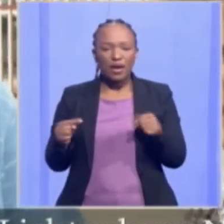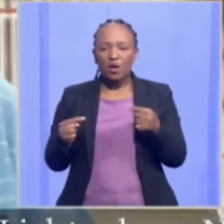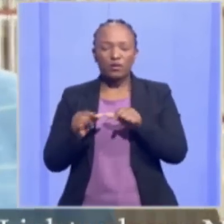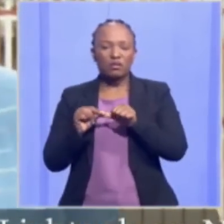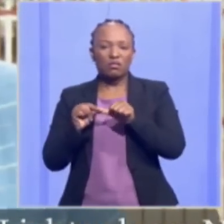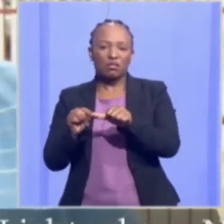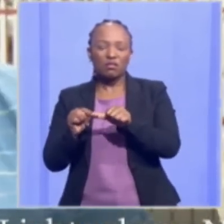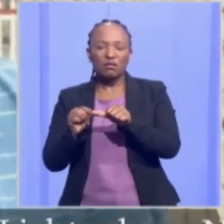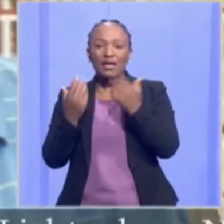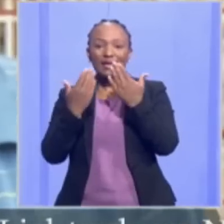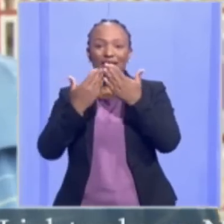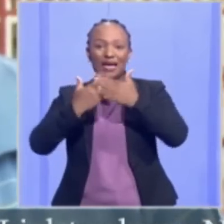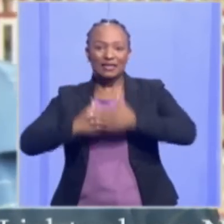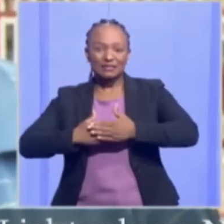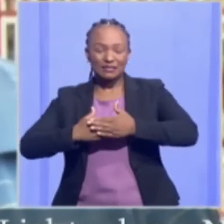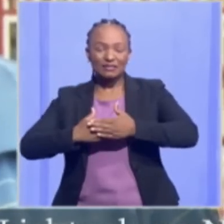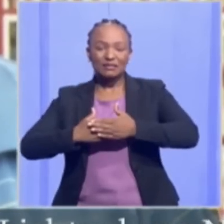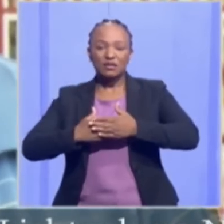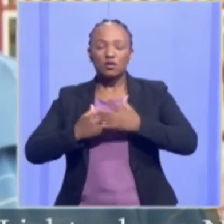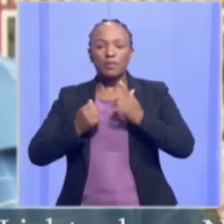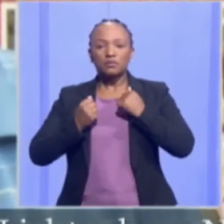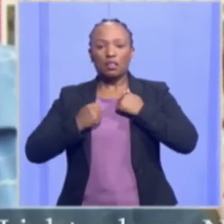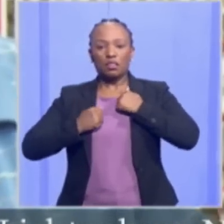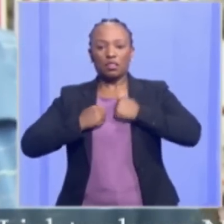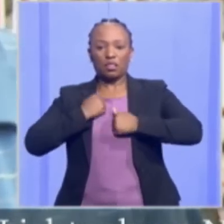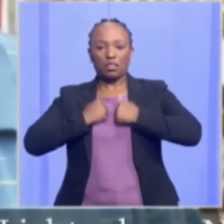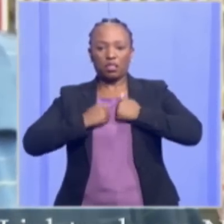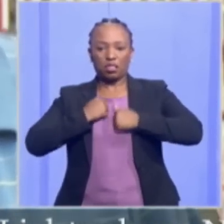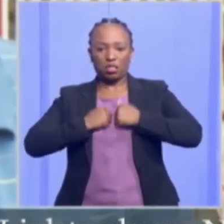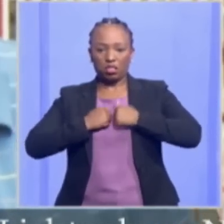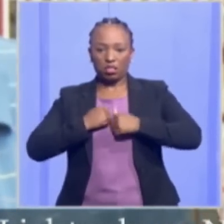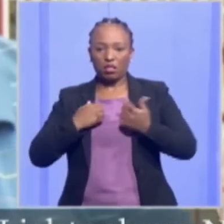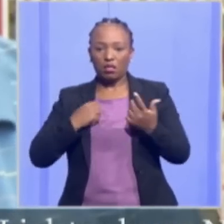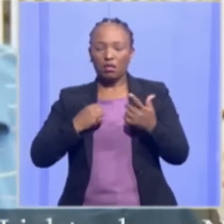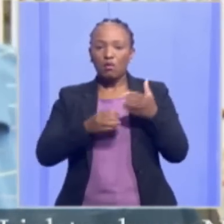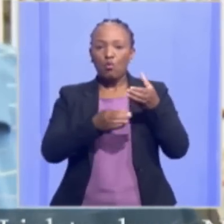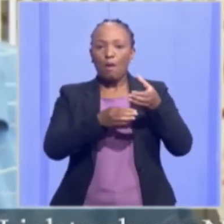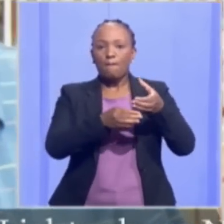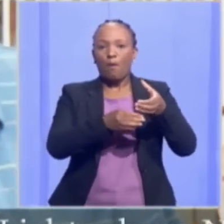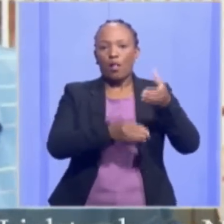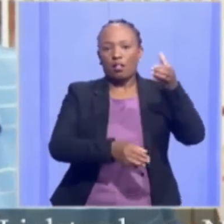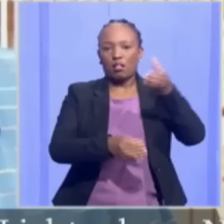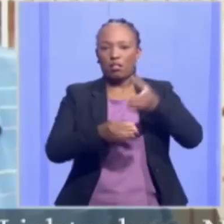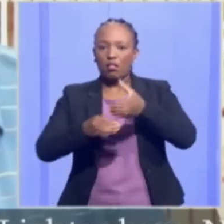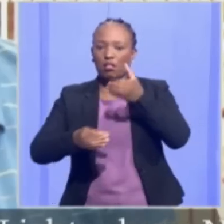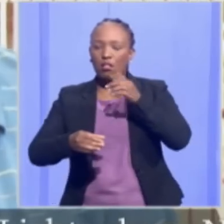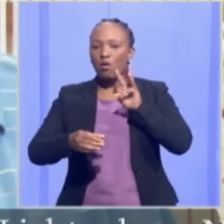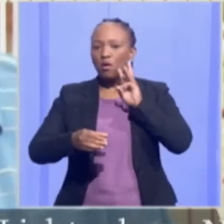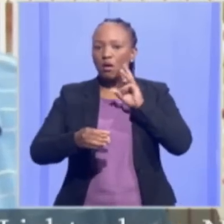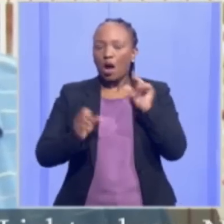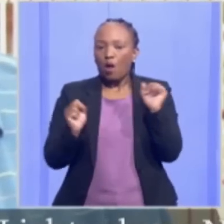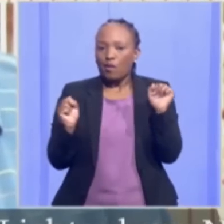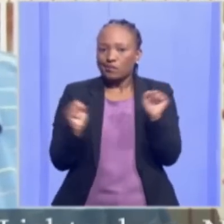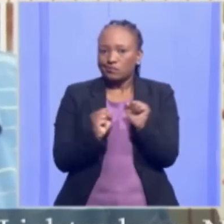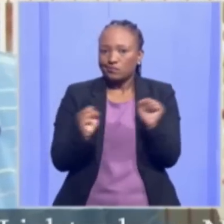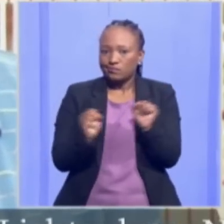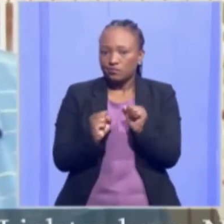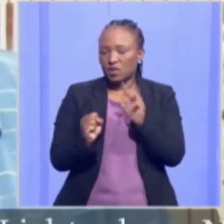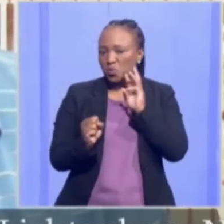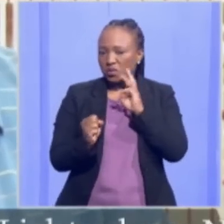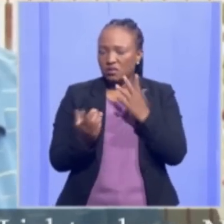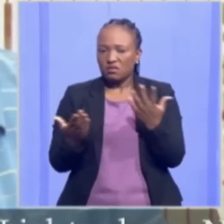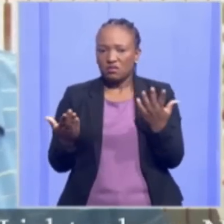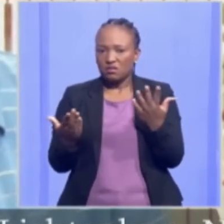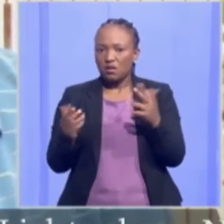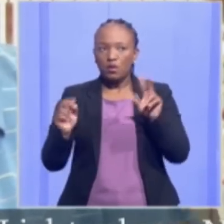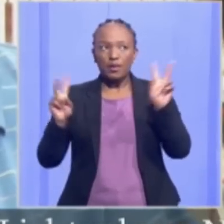In the night you must wash with bottles of water, and it's cold water. There's no